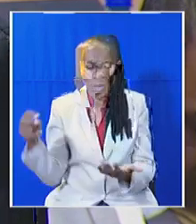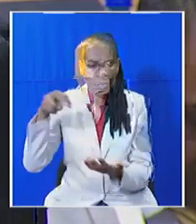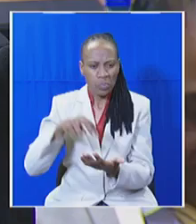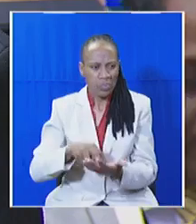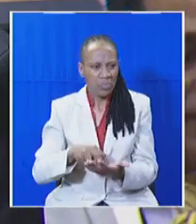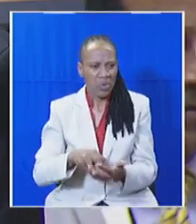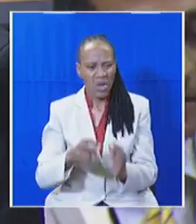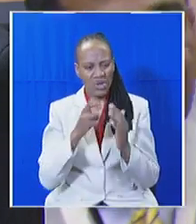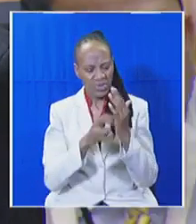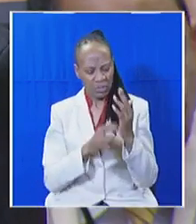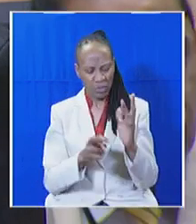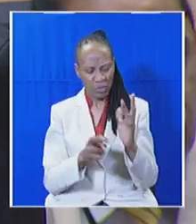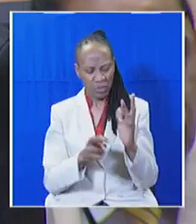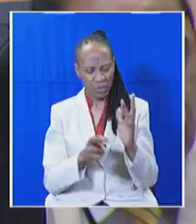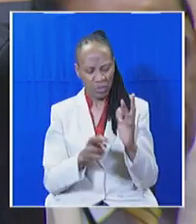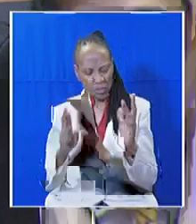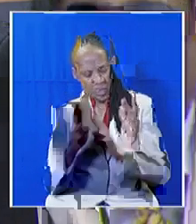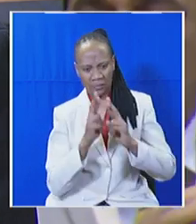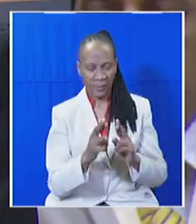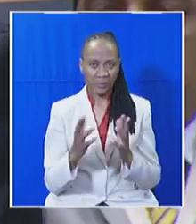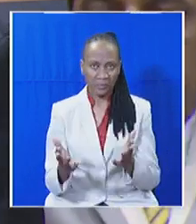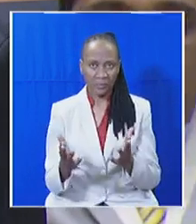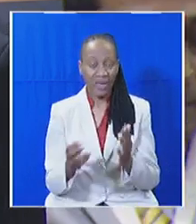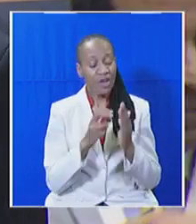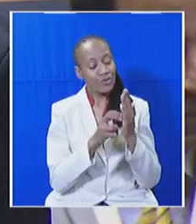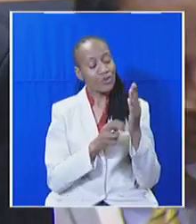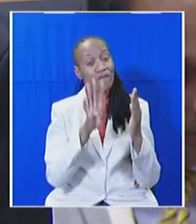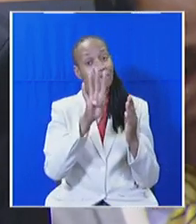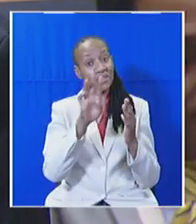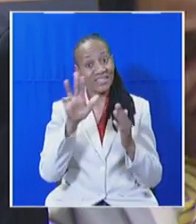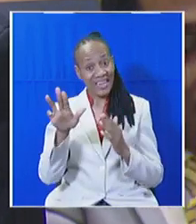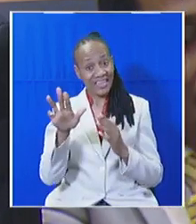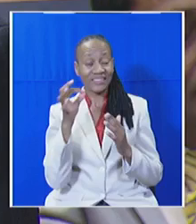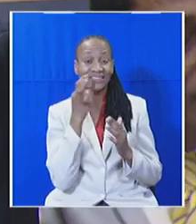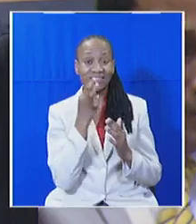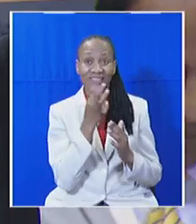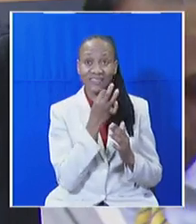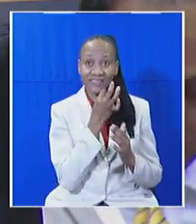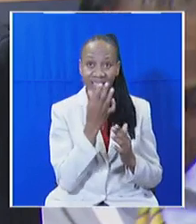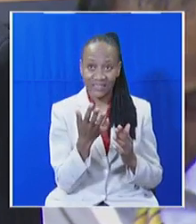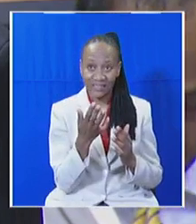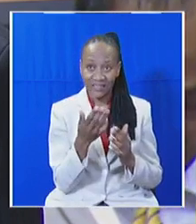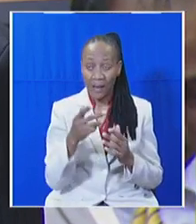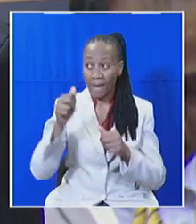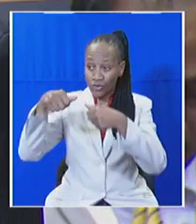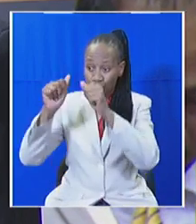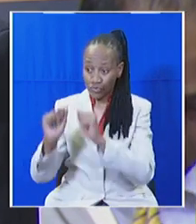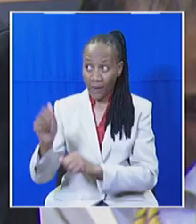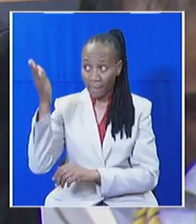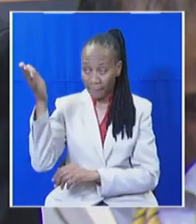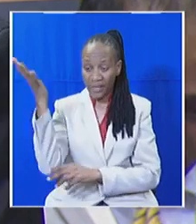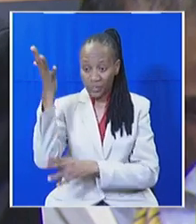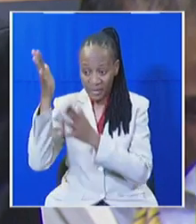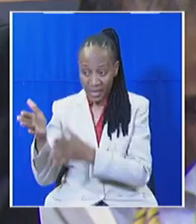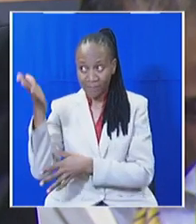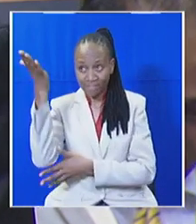respecting the rules of this House. Rule 49 says, precedence of presiding officer.